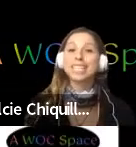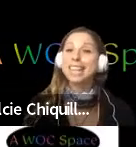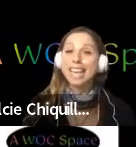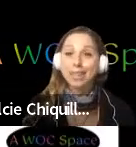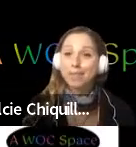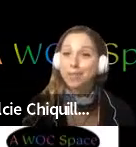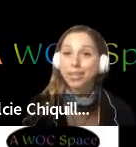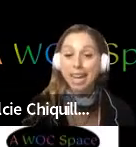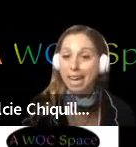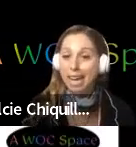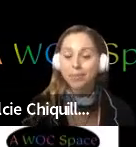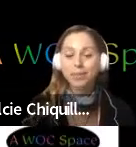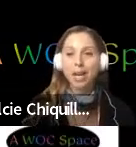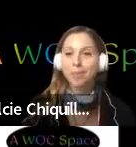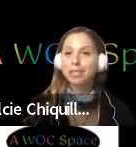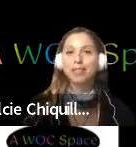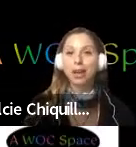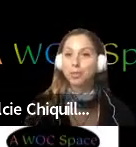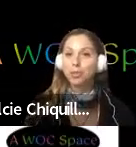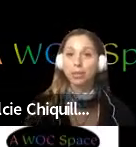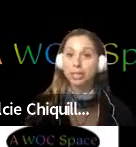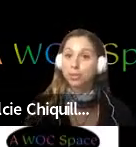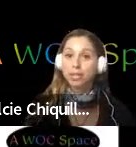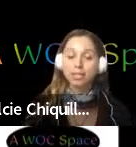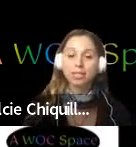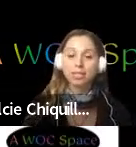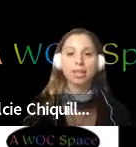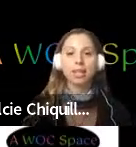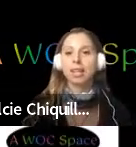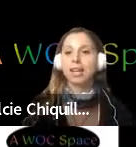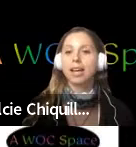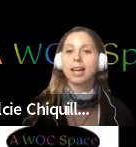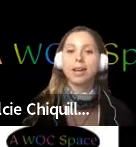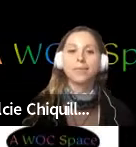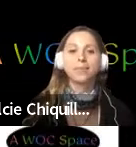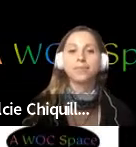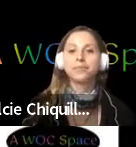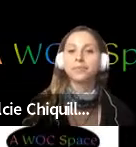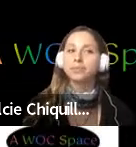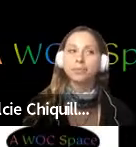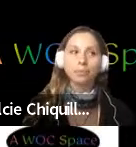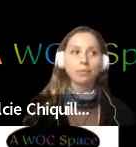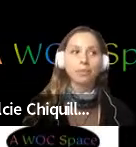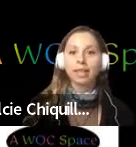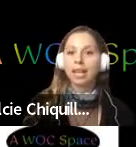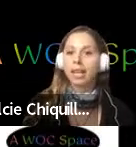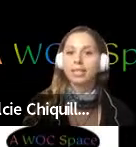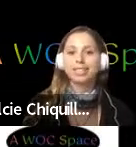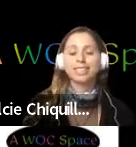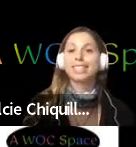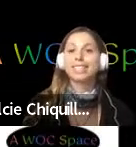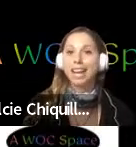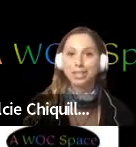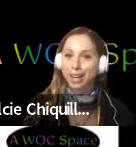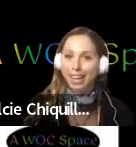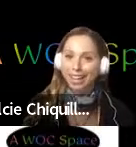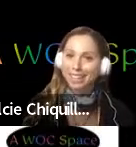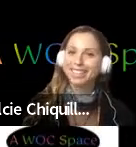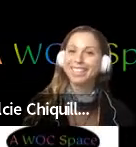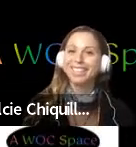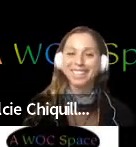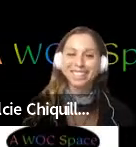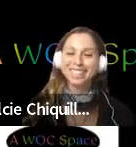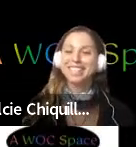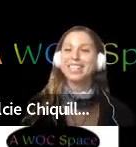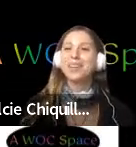Don't forget to thank them for their time. Time is a valuable resource. And stay